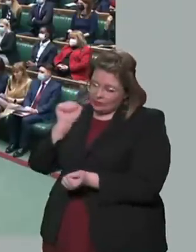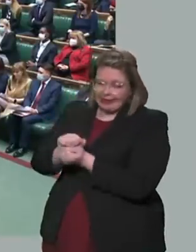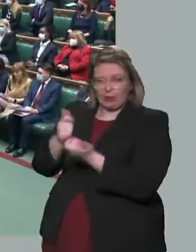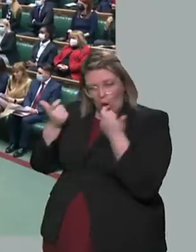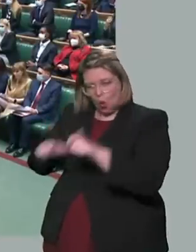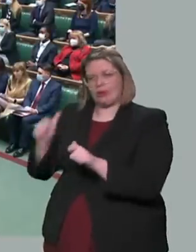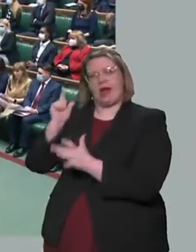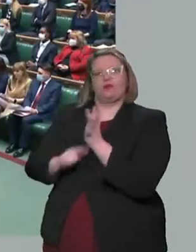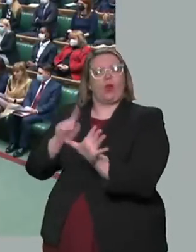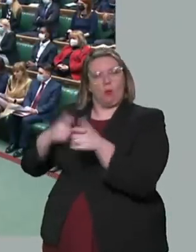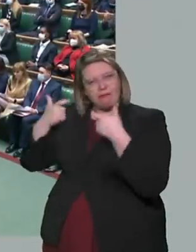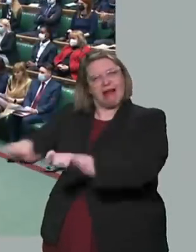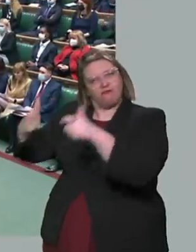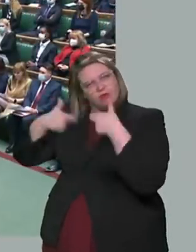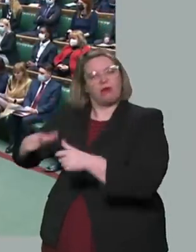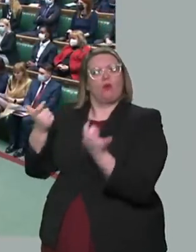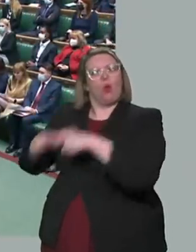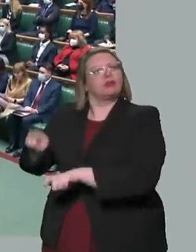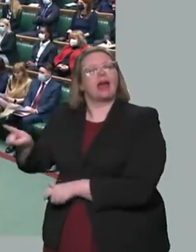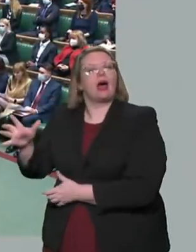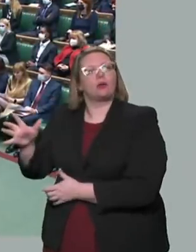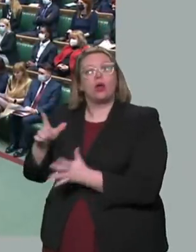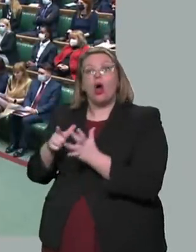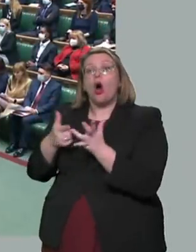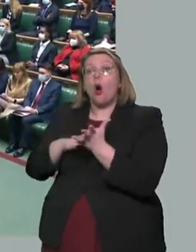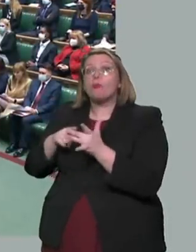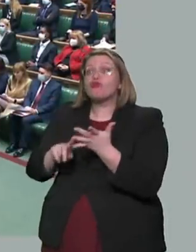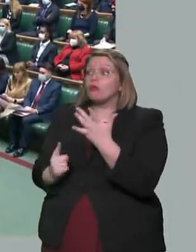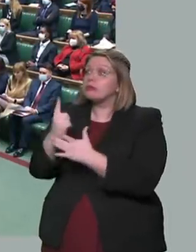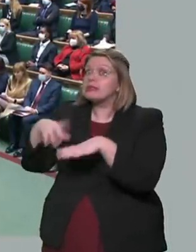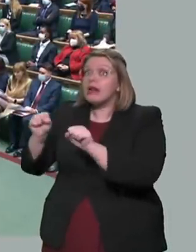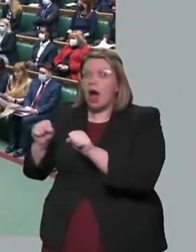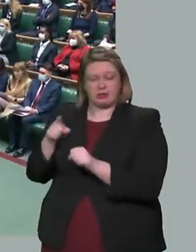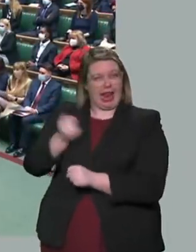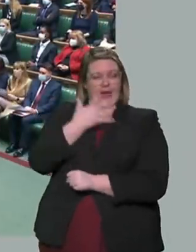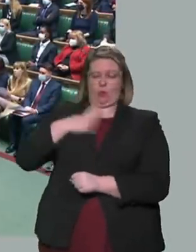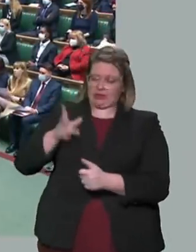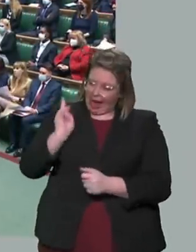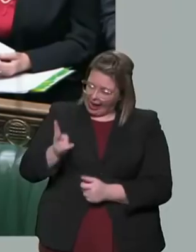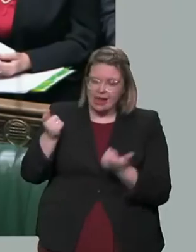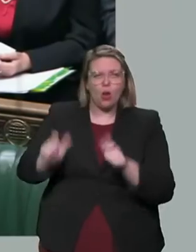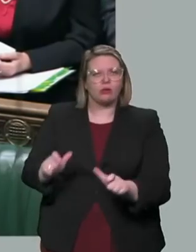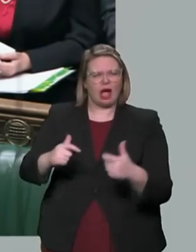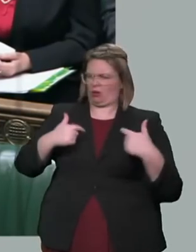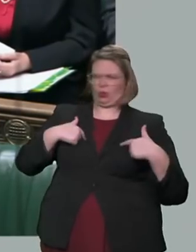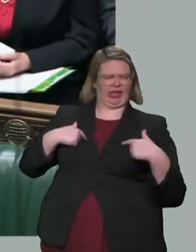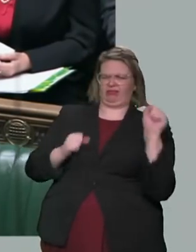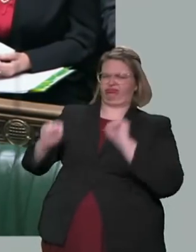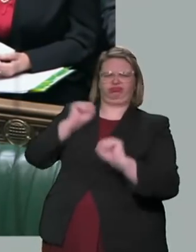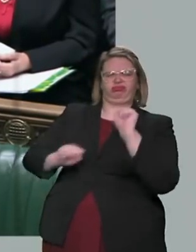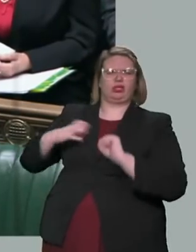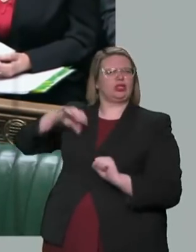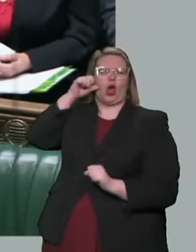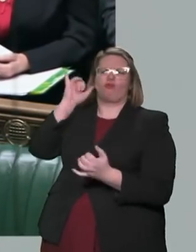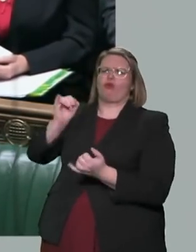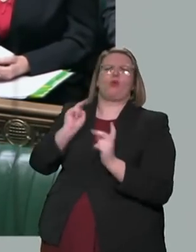in July, Mr. Speaker. When Omicron hit, they were calling for further restrictions. That's right, Mr.